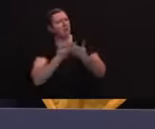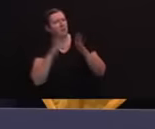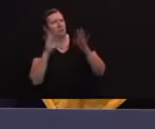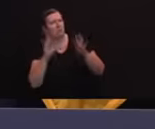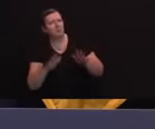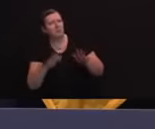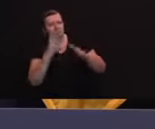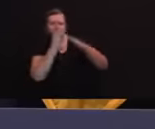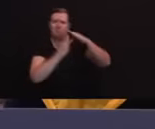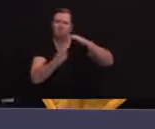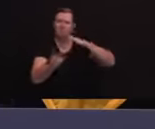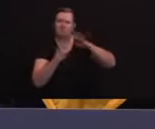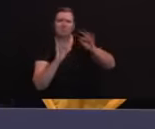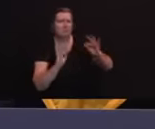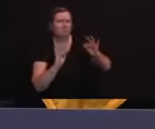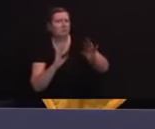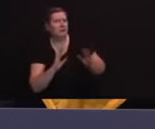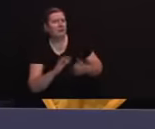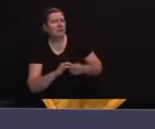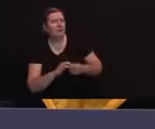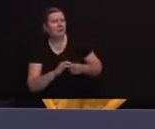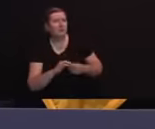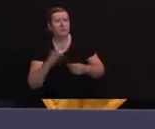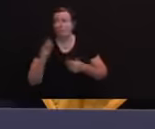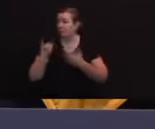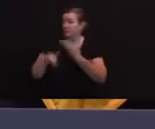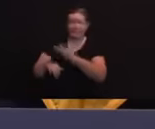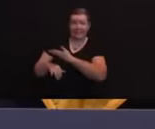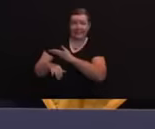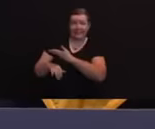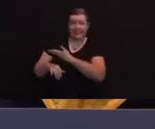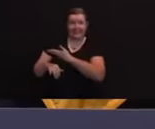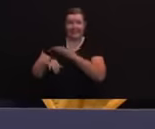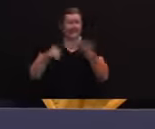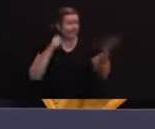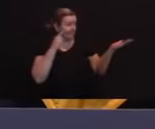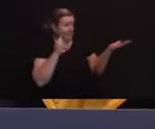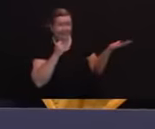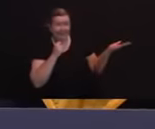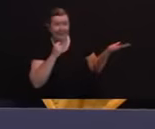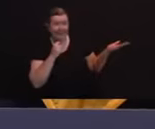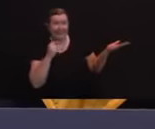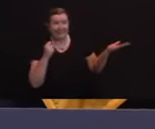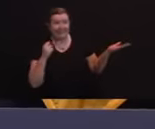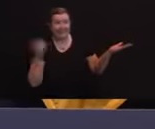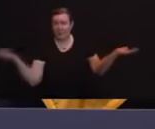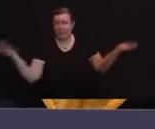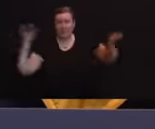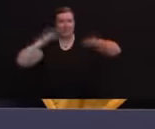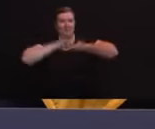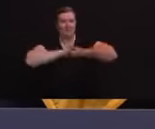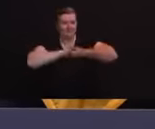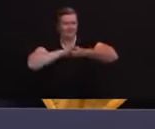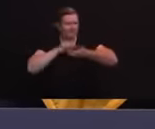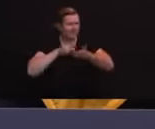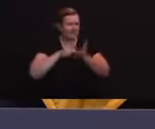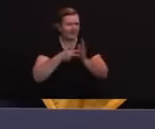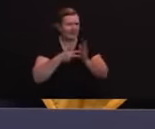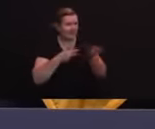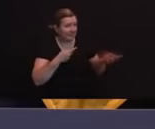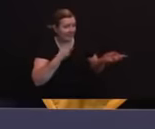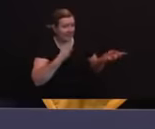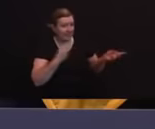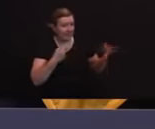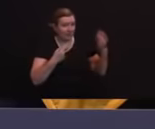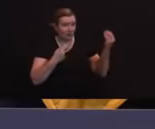to Mary, Judy with Pat here, let's do as much as we can, folks, outdoors, as long as we can. And this week